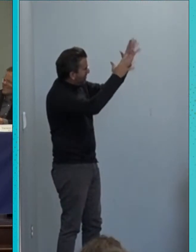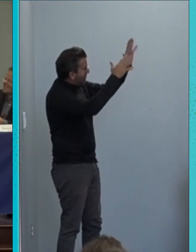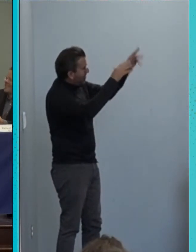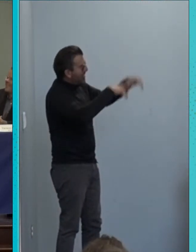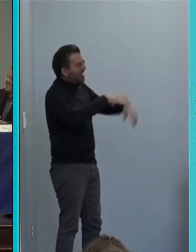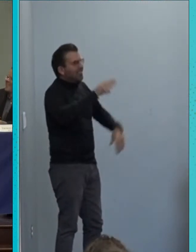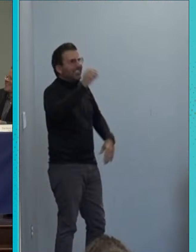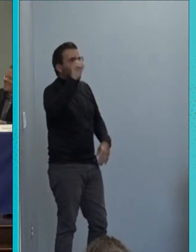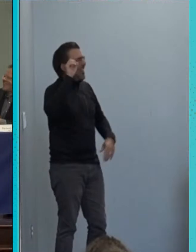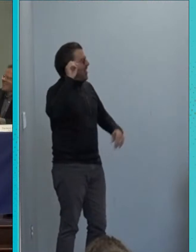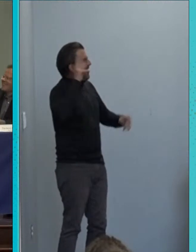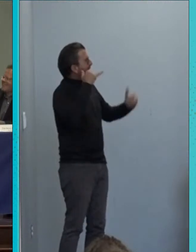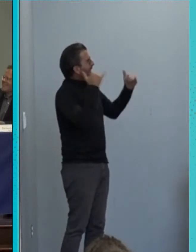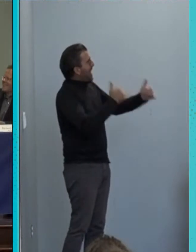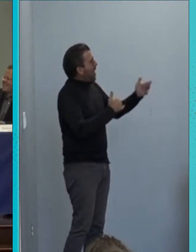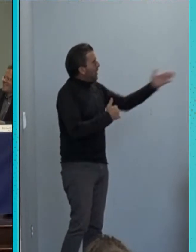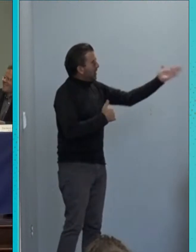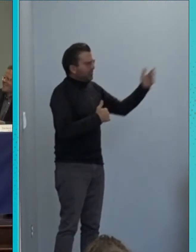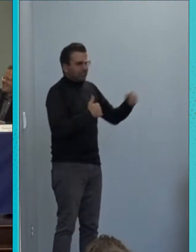Congratulations, you guys.